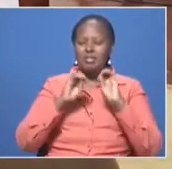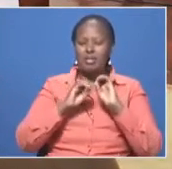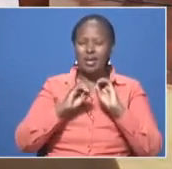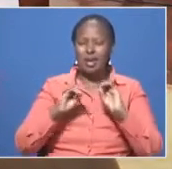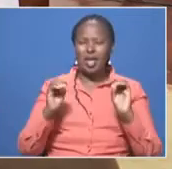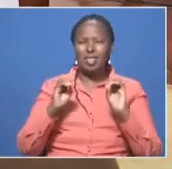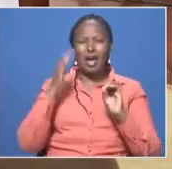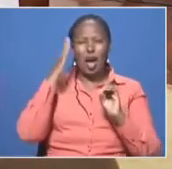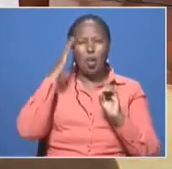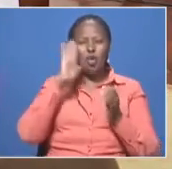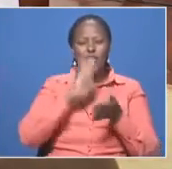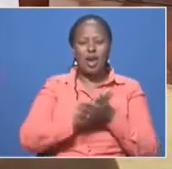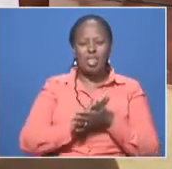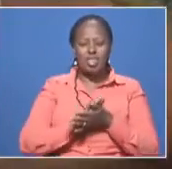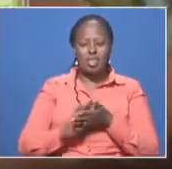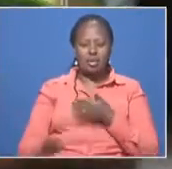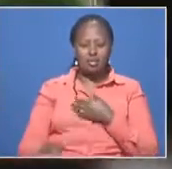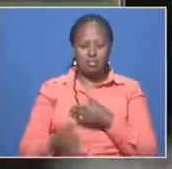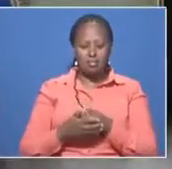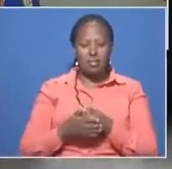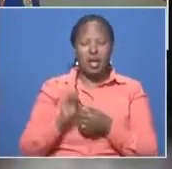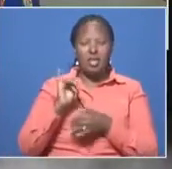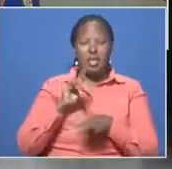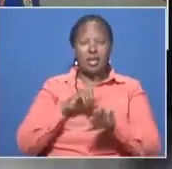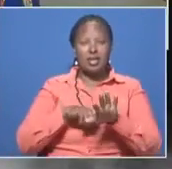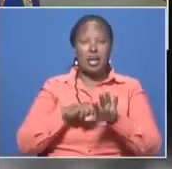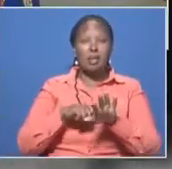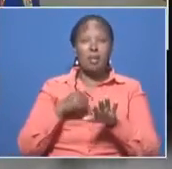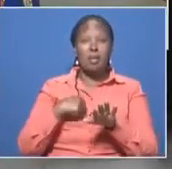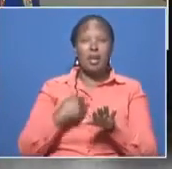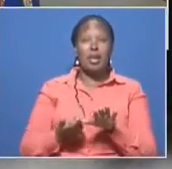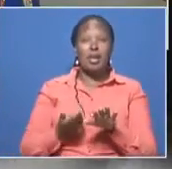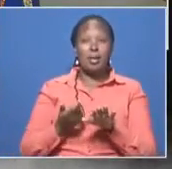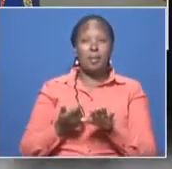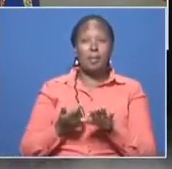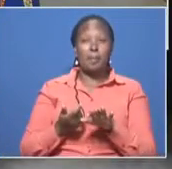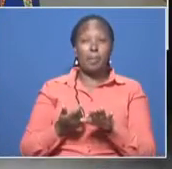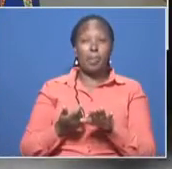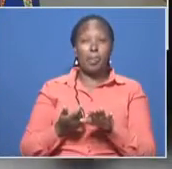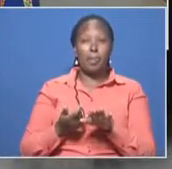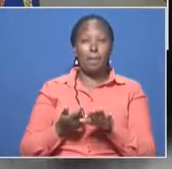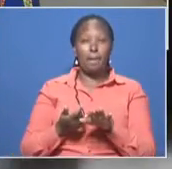Yes, and it was there that I came to